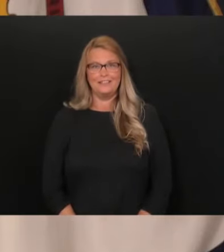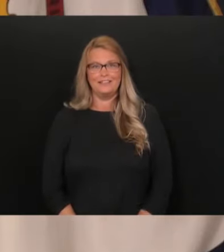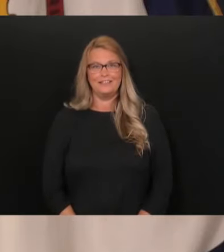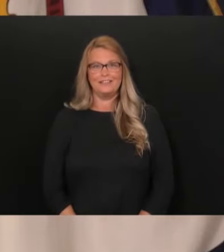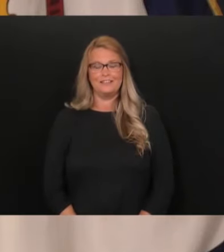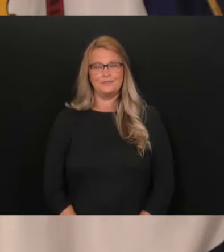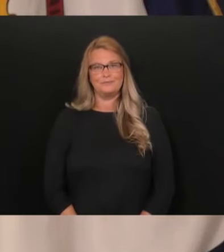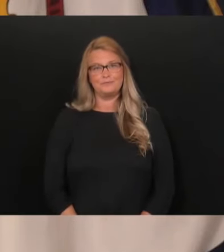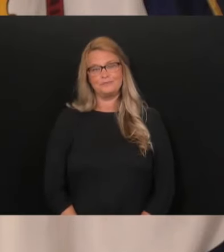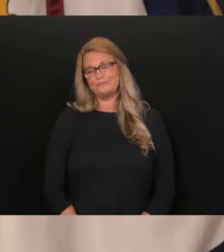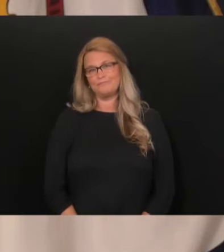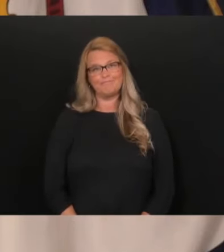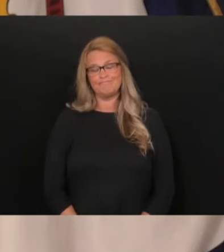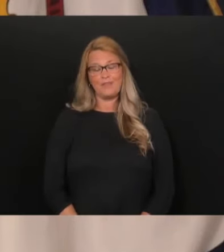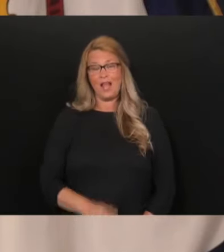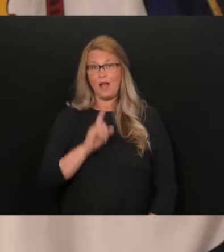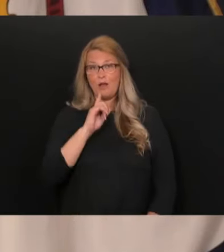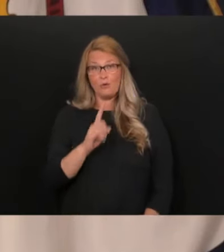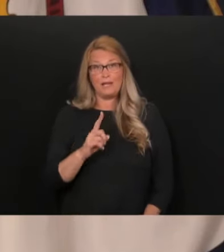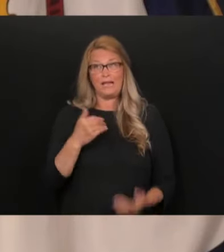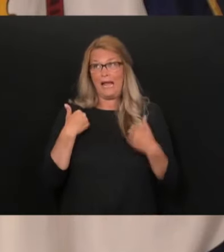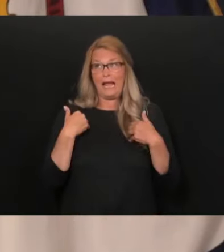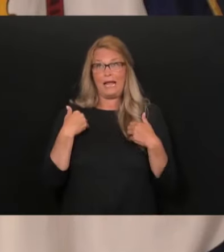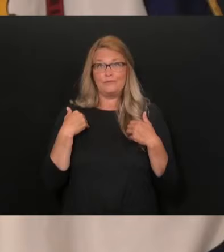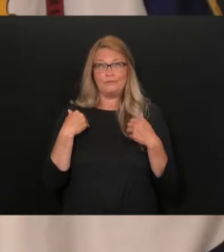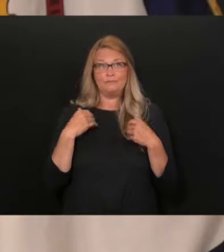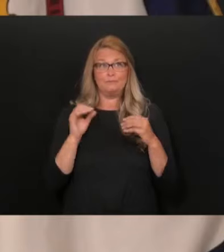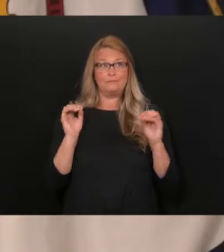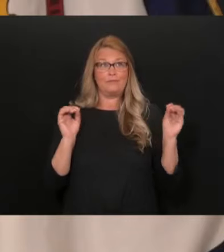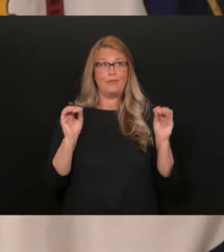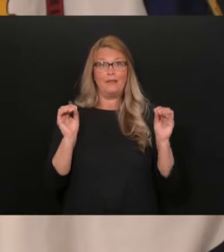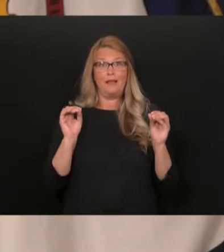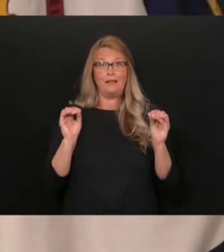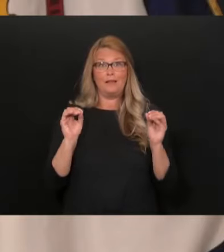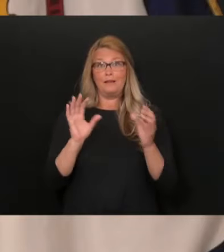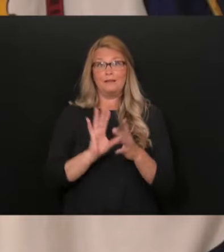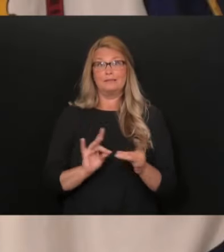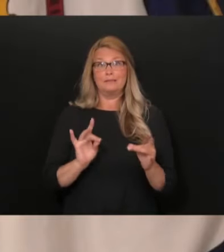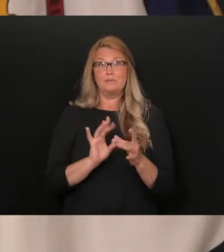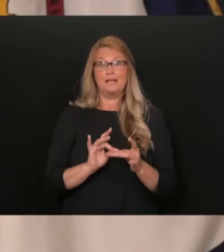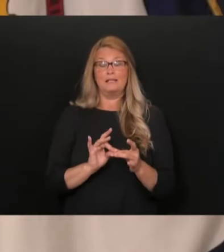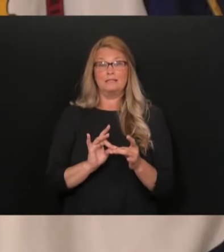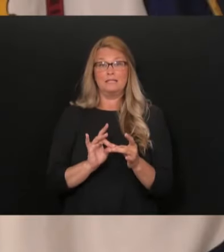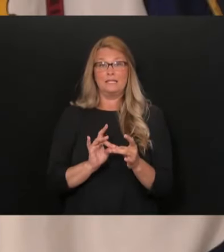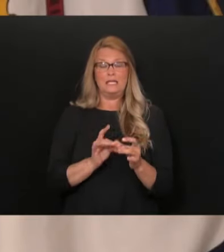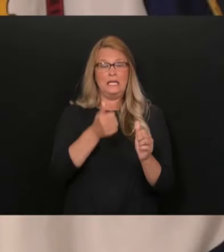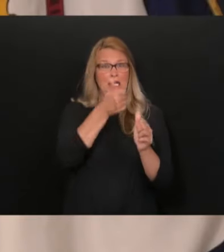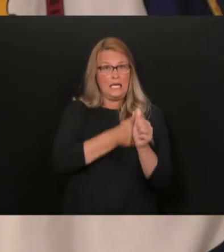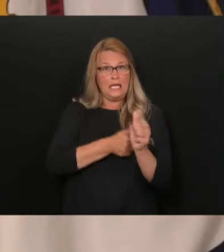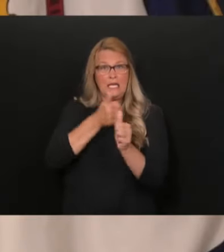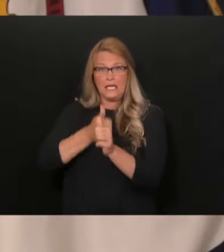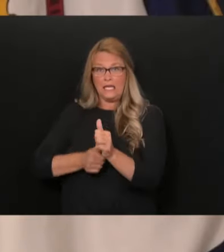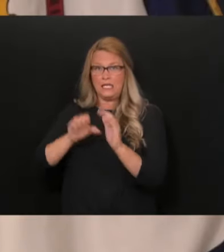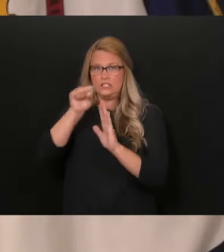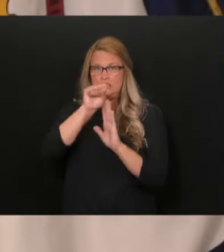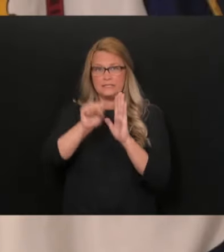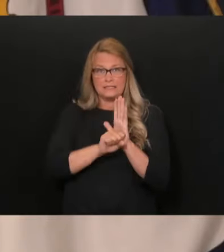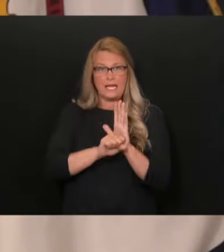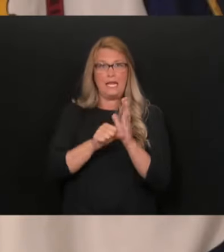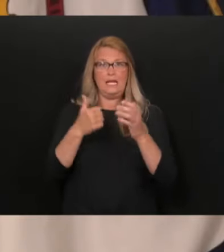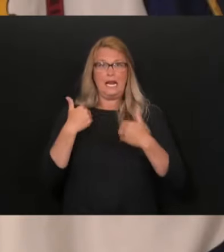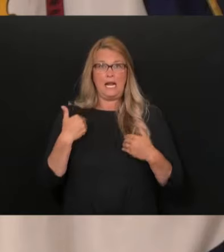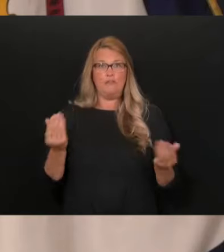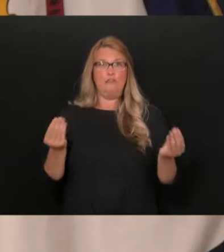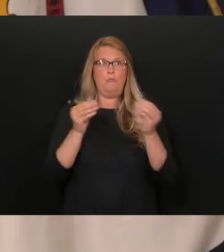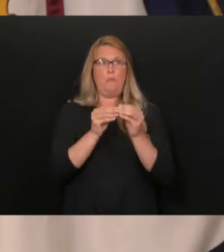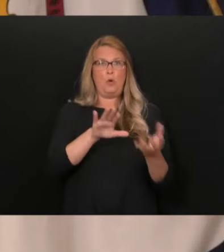I just don't know what to say. I mean, you know, every state continues to just lose and lose and